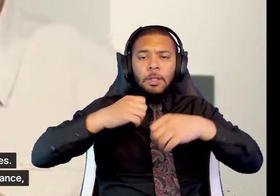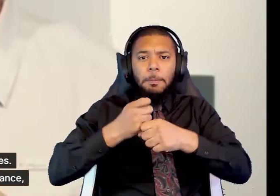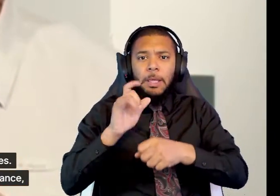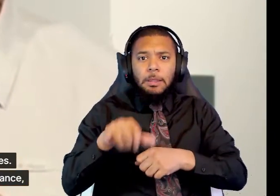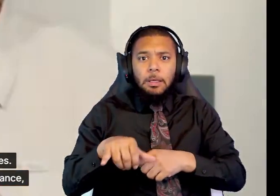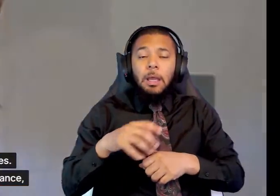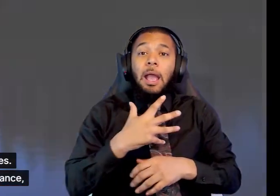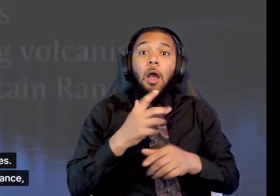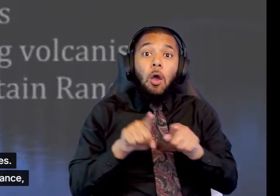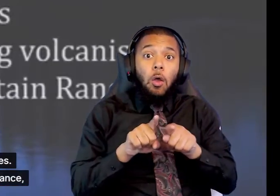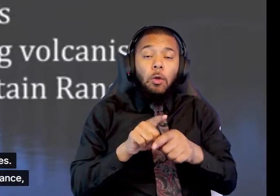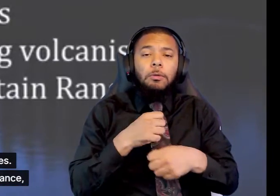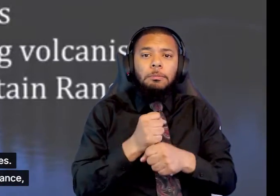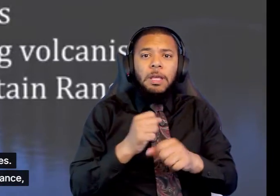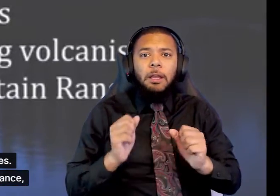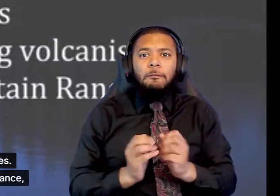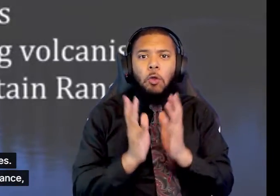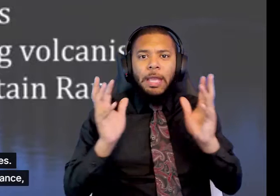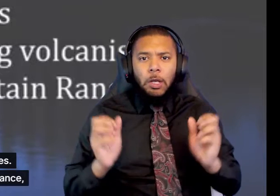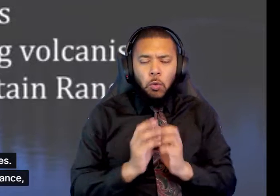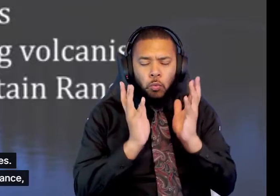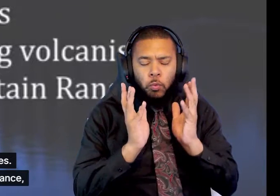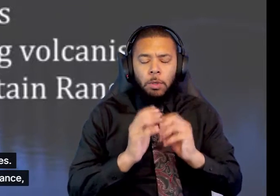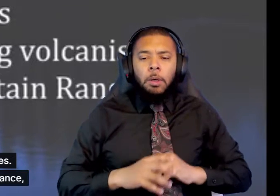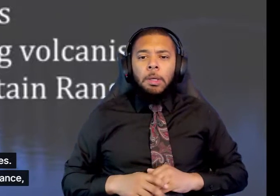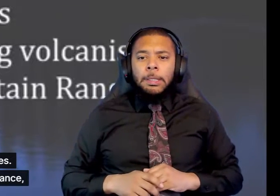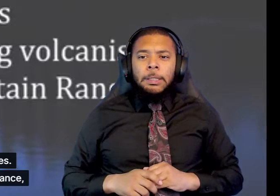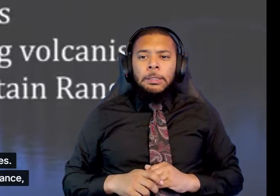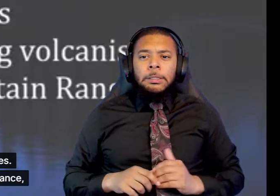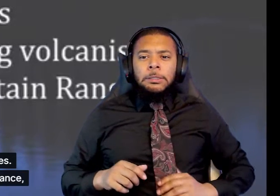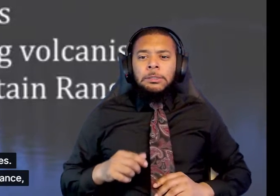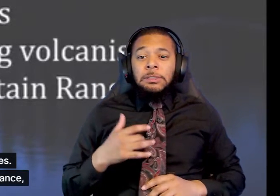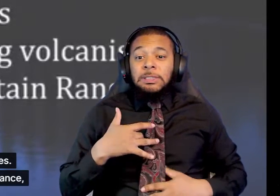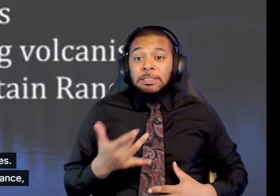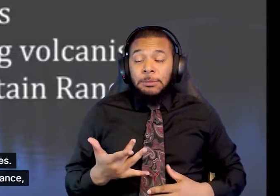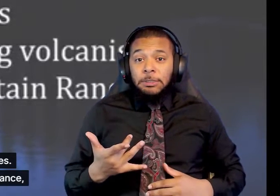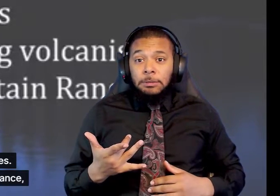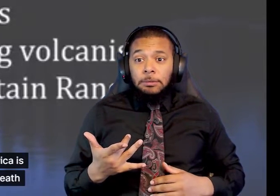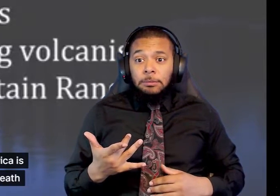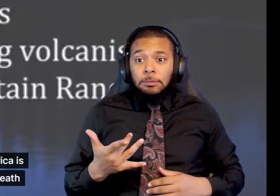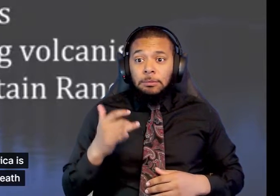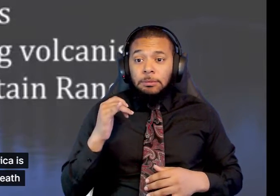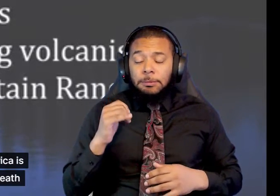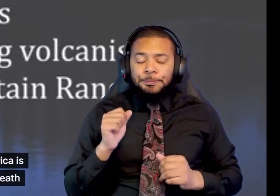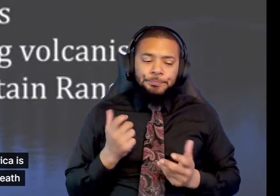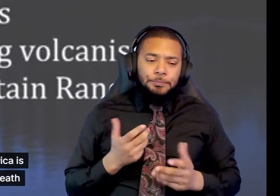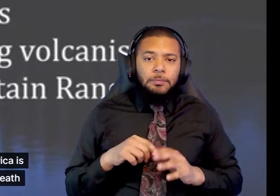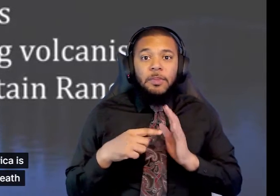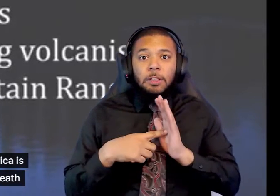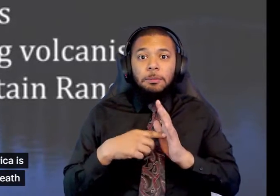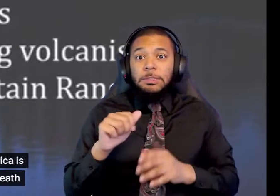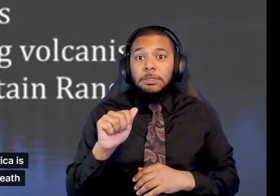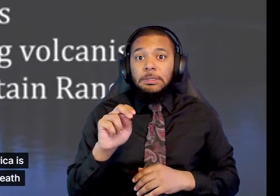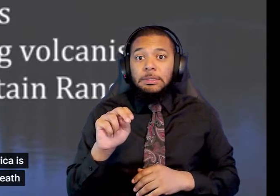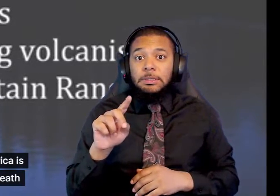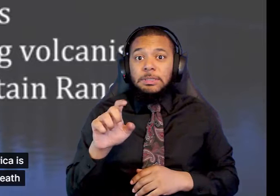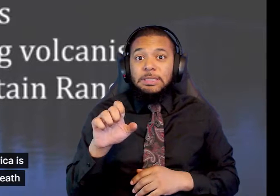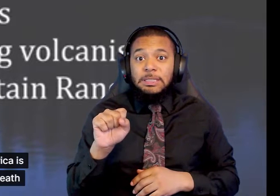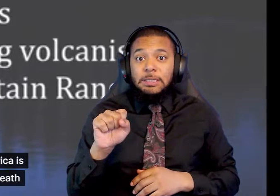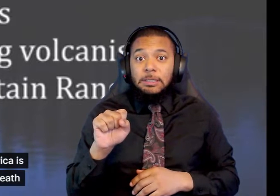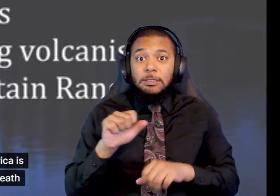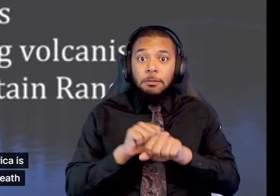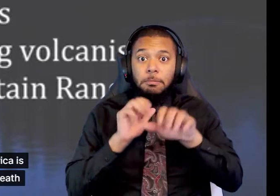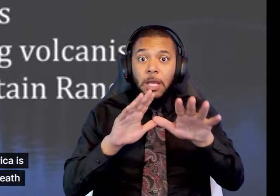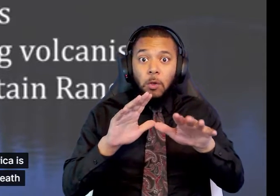of volcanoes. Typically, mountains occur. For instance, the Andes Mountains in South America are a